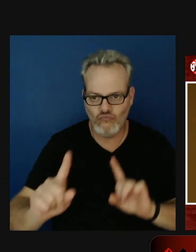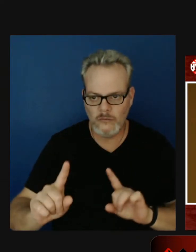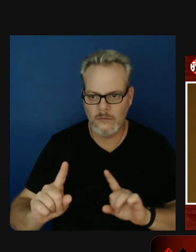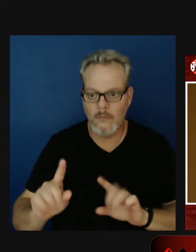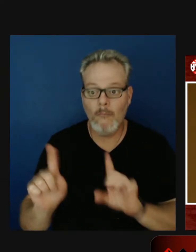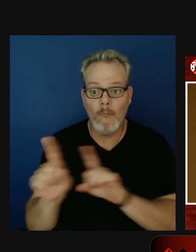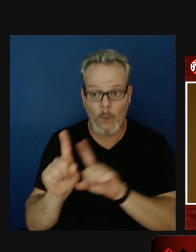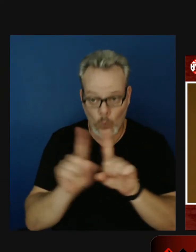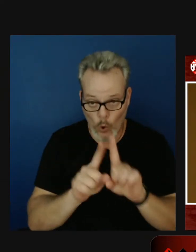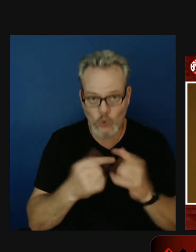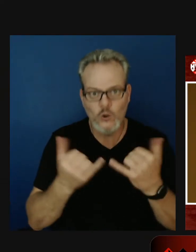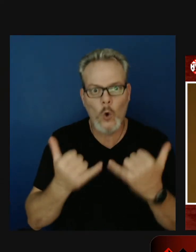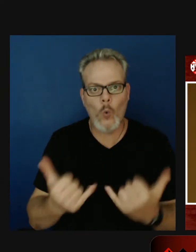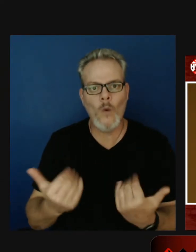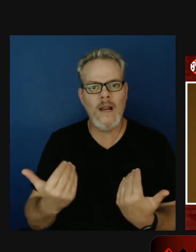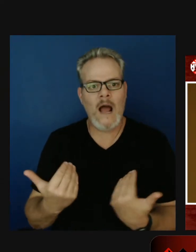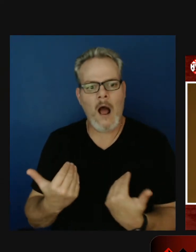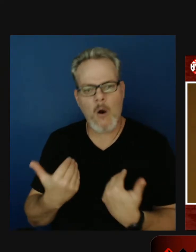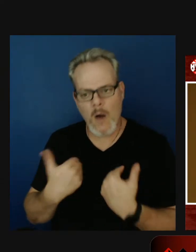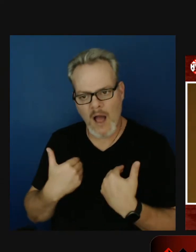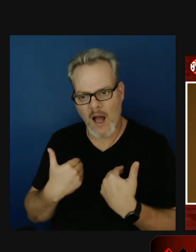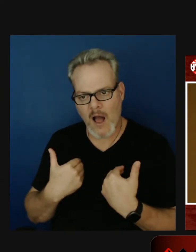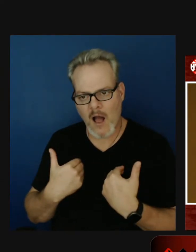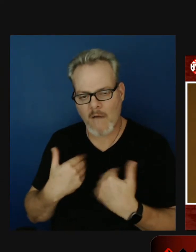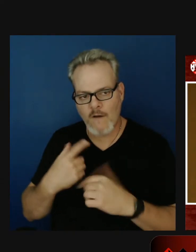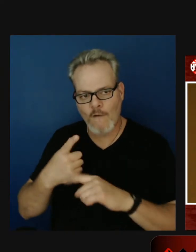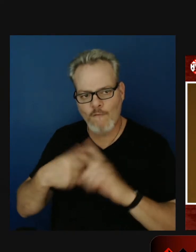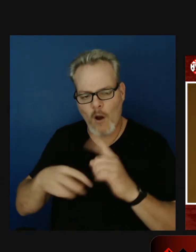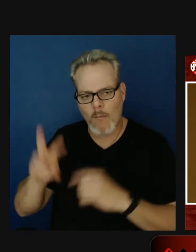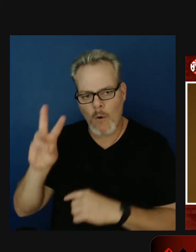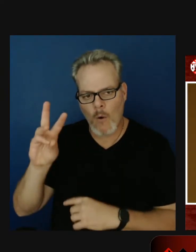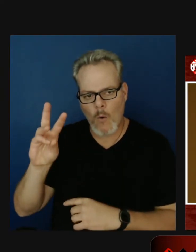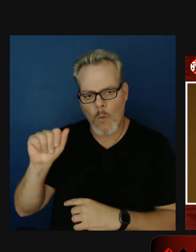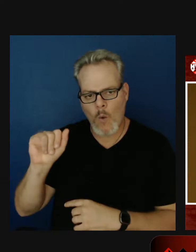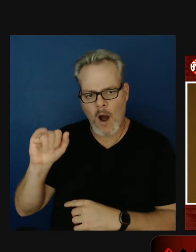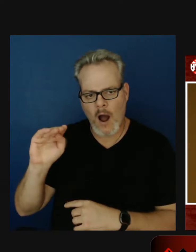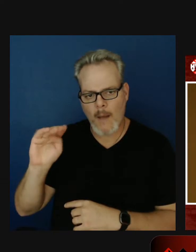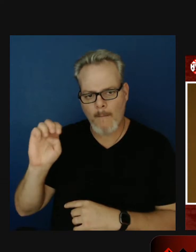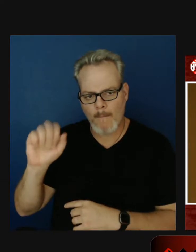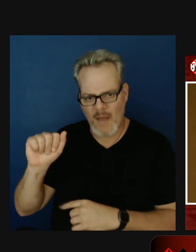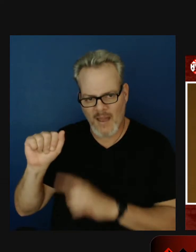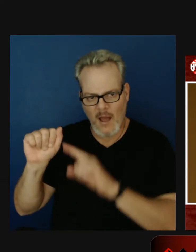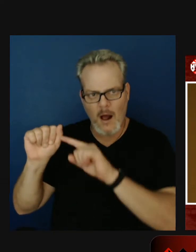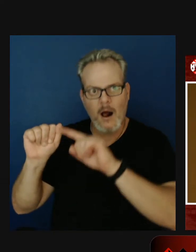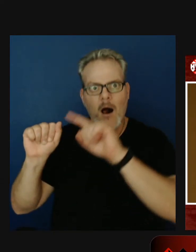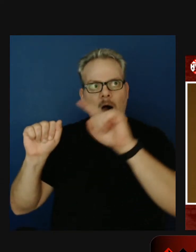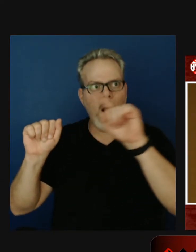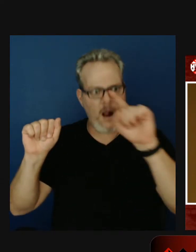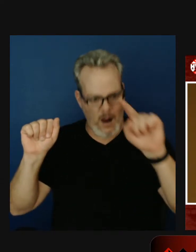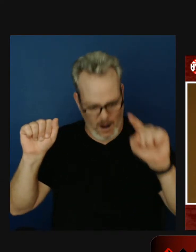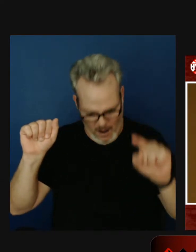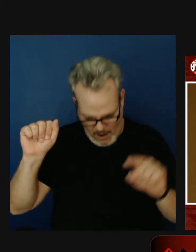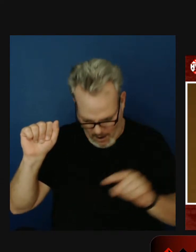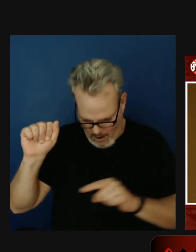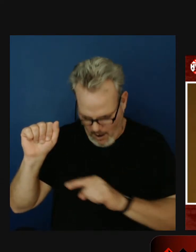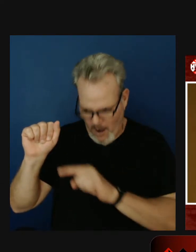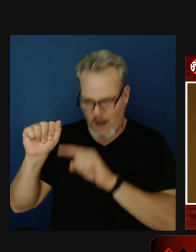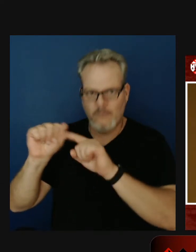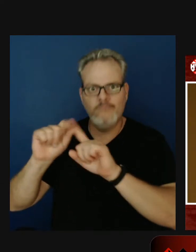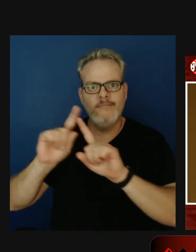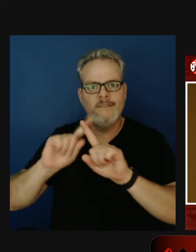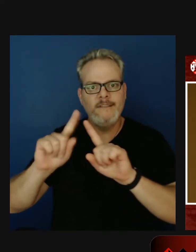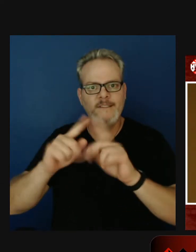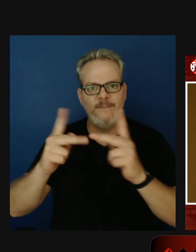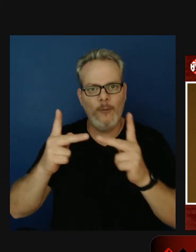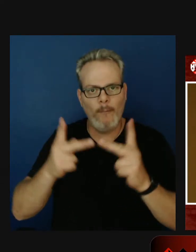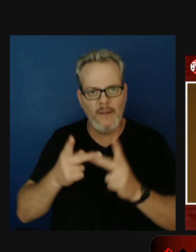now have, you know, from Waimea Courthouse to different places on the island, or from, you know, through